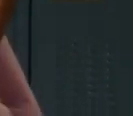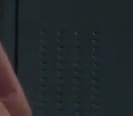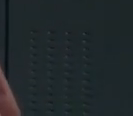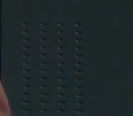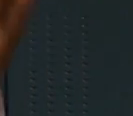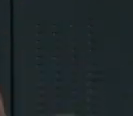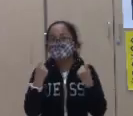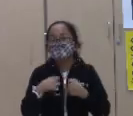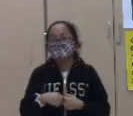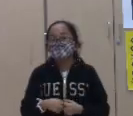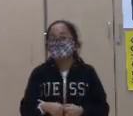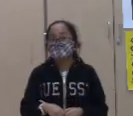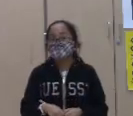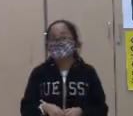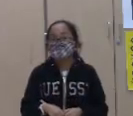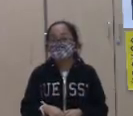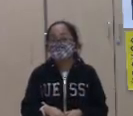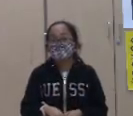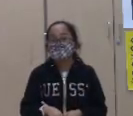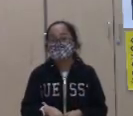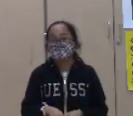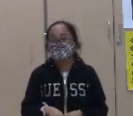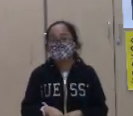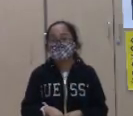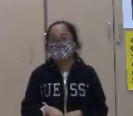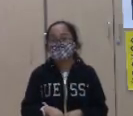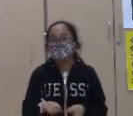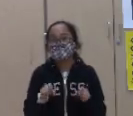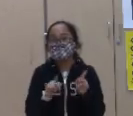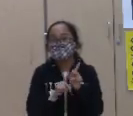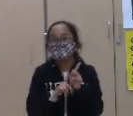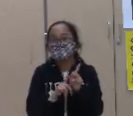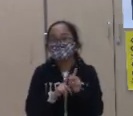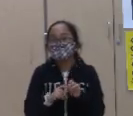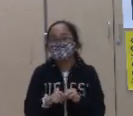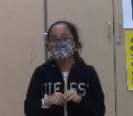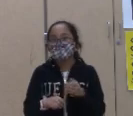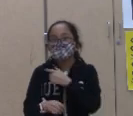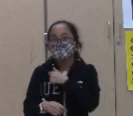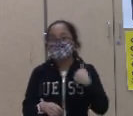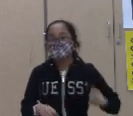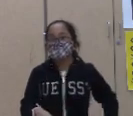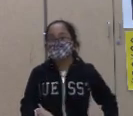1779, between September and October, there were about